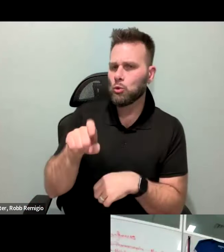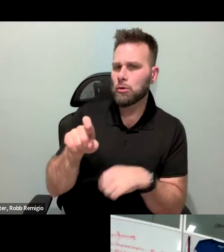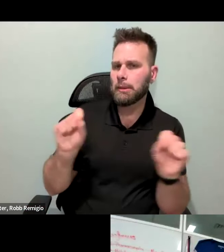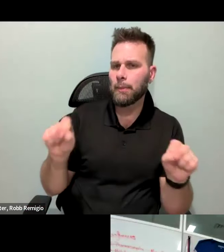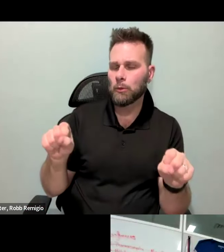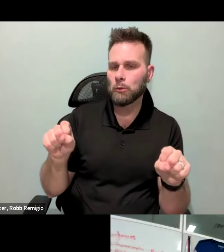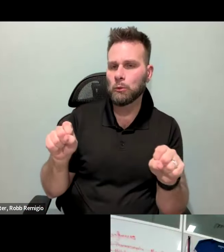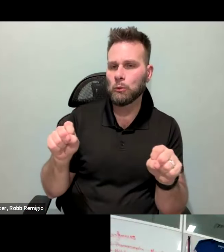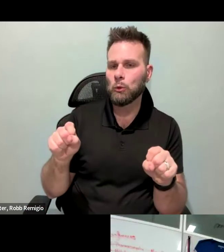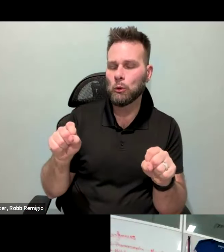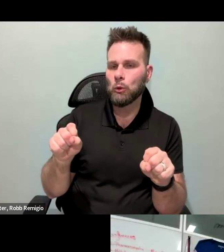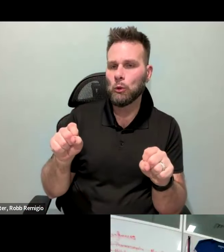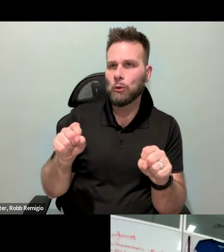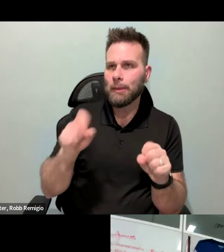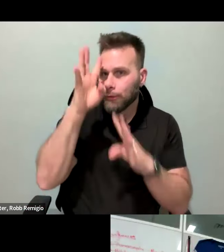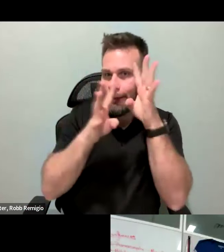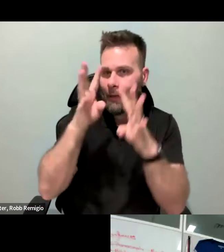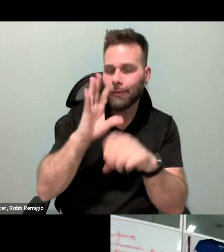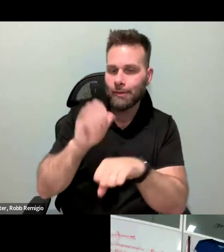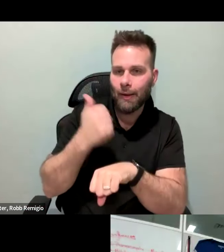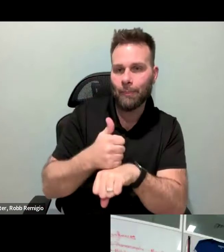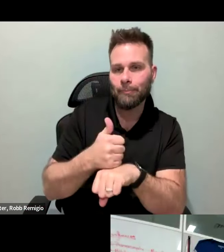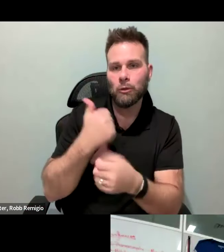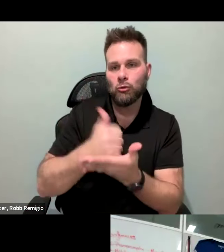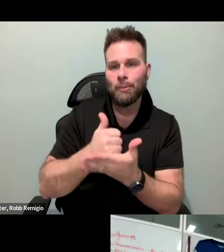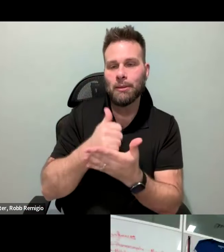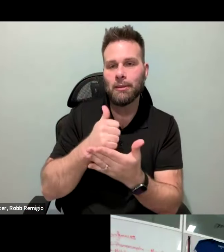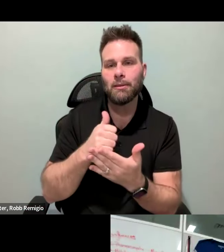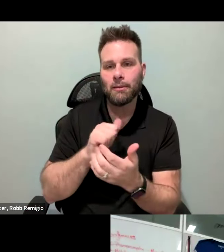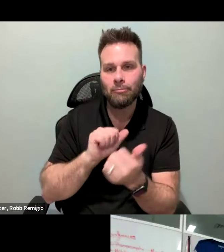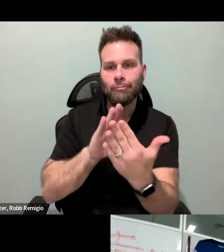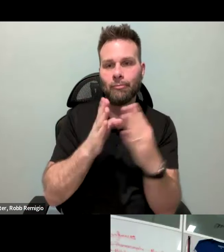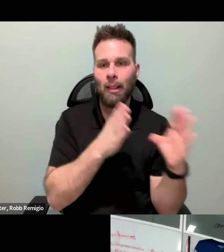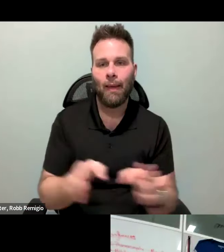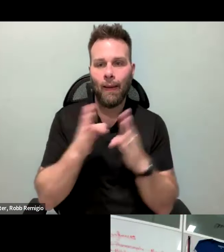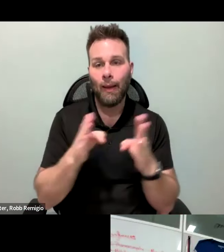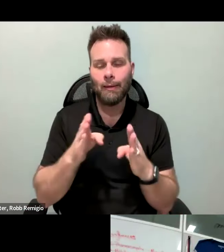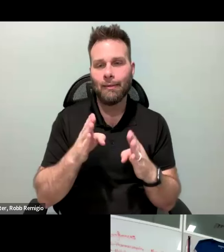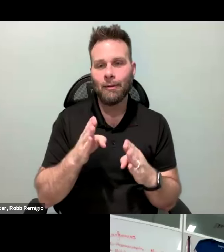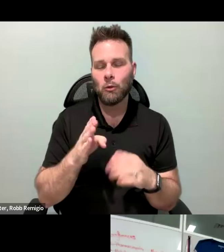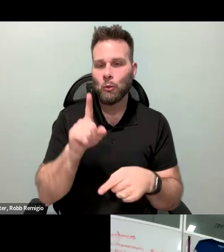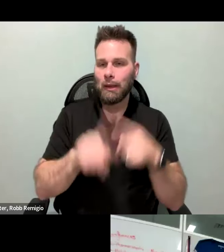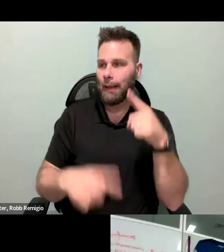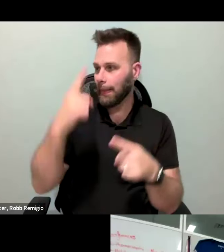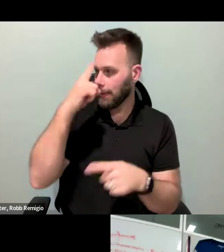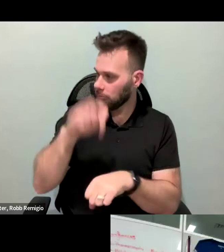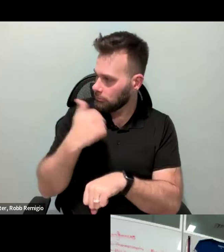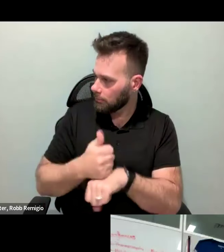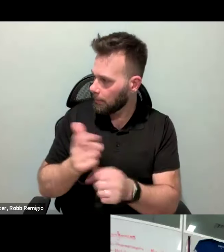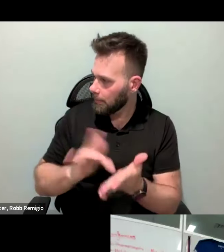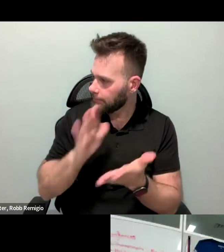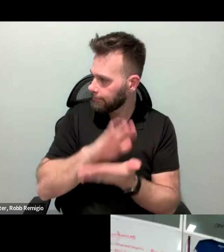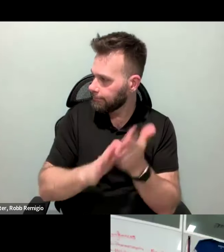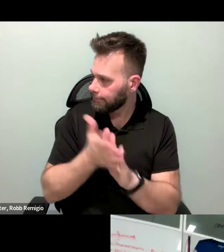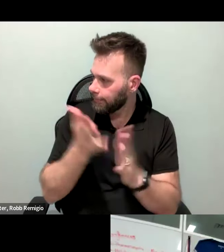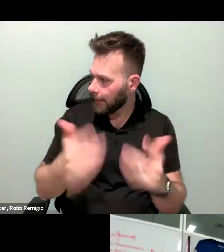create a treatment plan, not just thinking one medication or two medications is going to be the end all be all. Thank you.